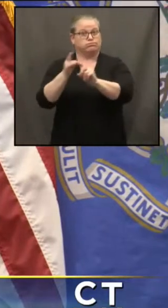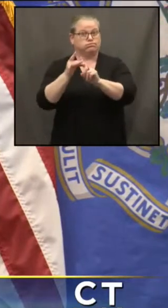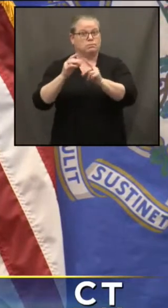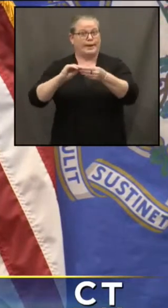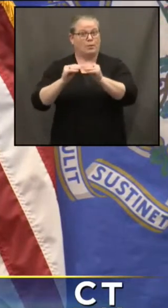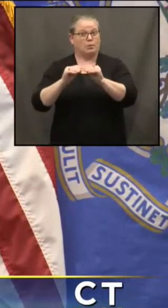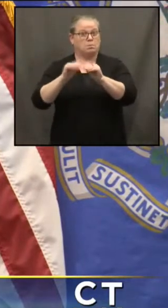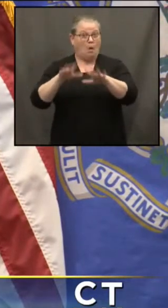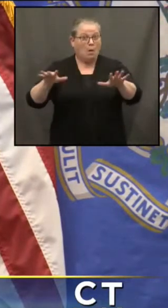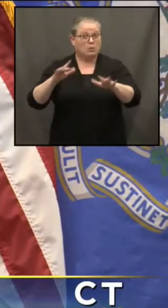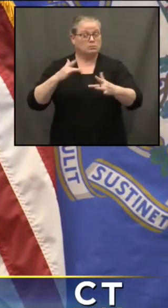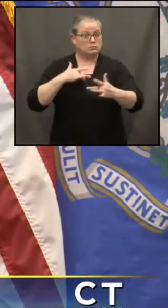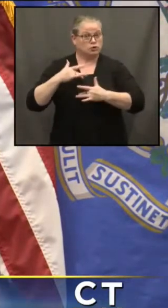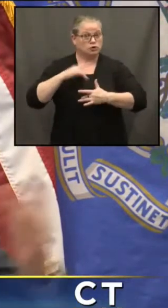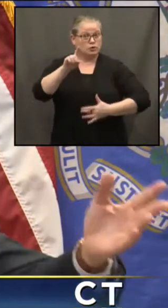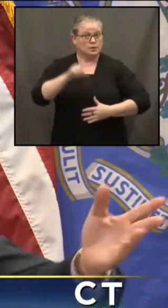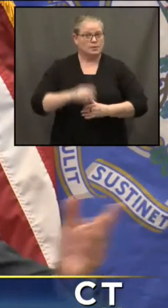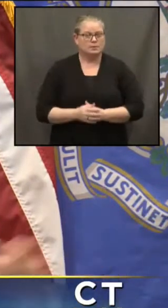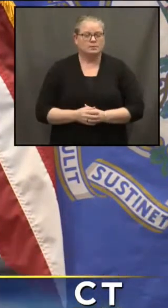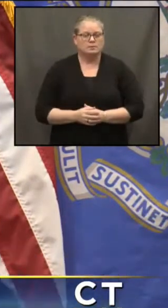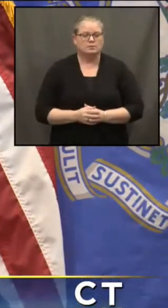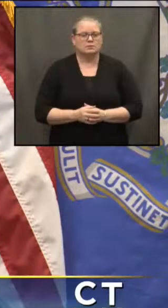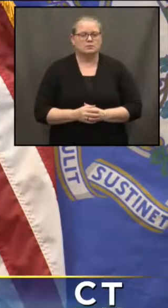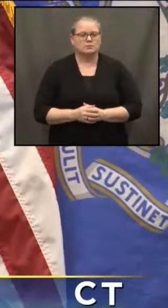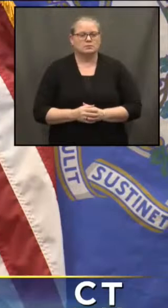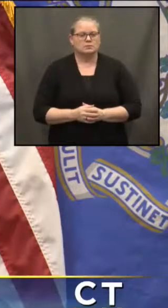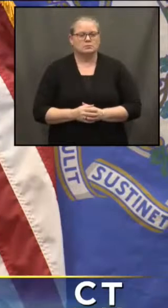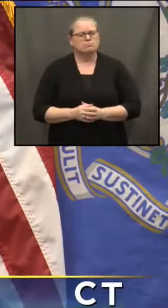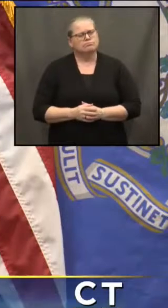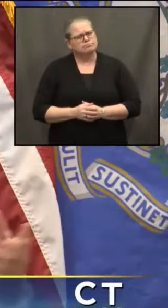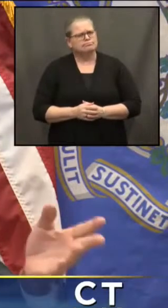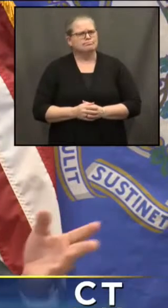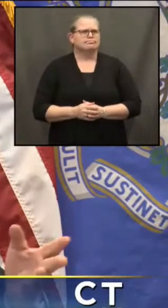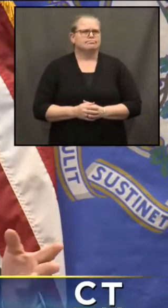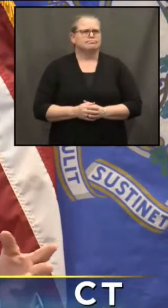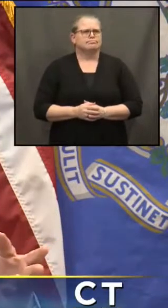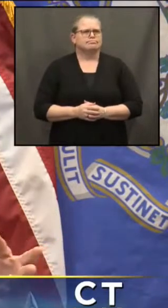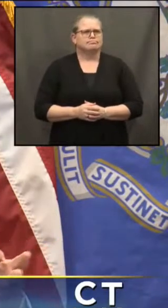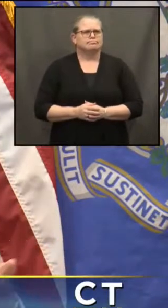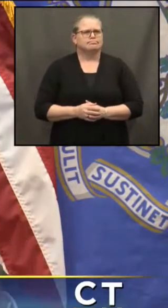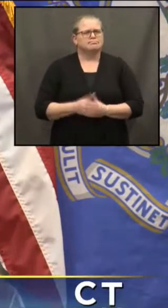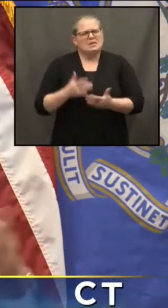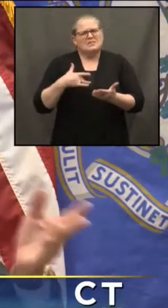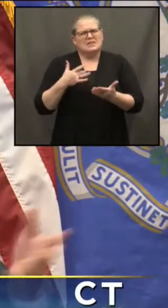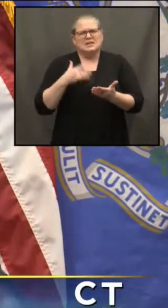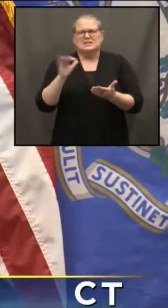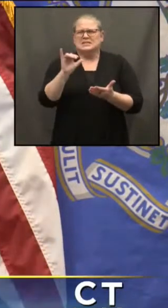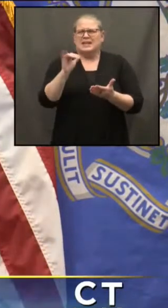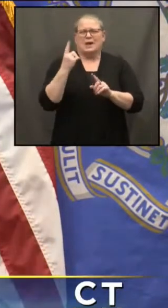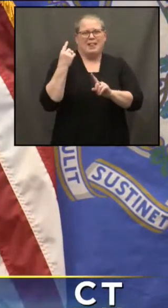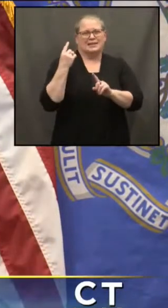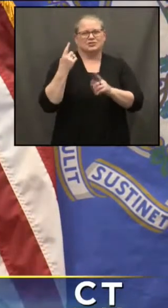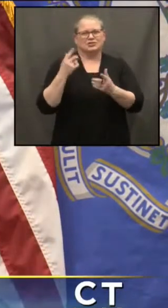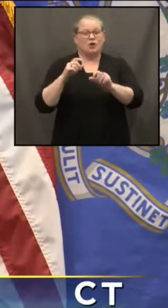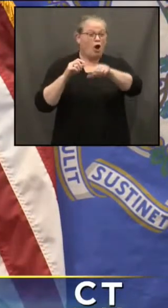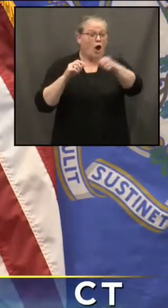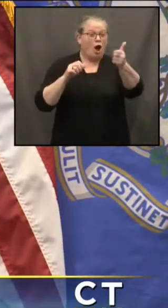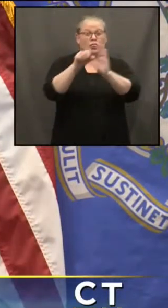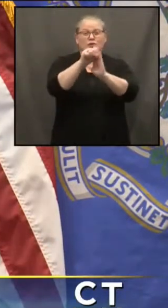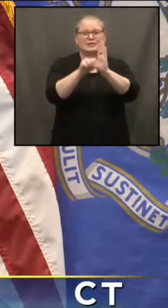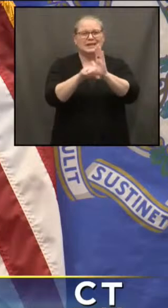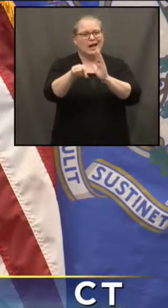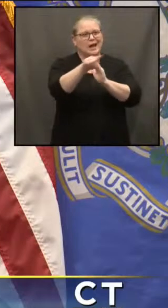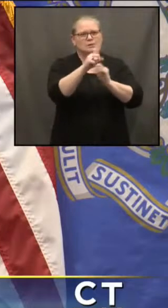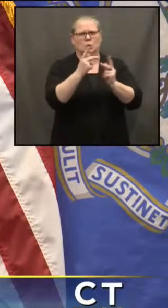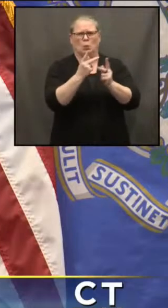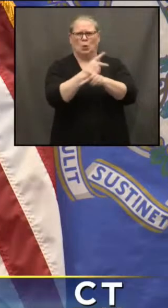the bad old days where other states would be, 8, 10 times ours, and you didn't necessarily want people flying back from